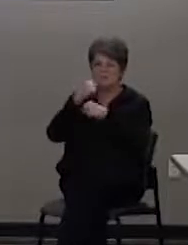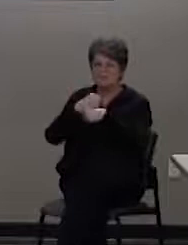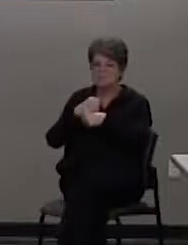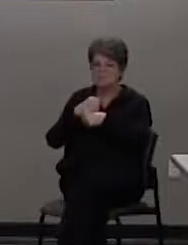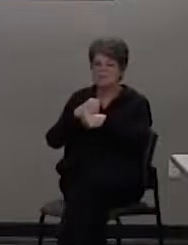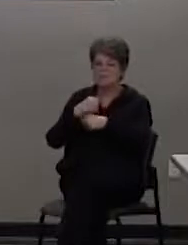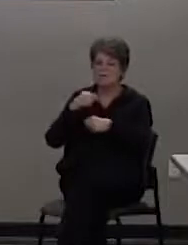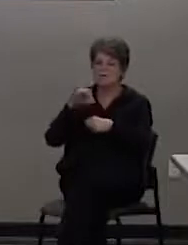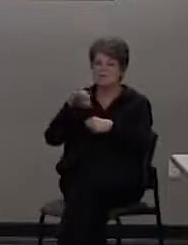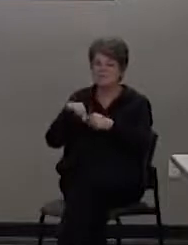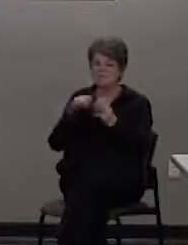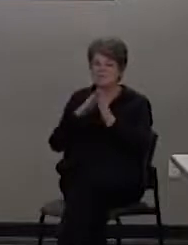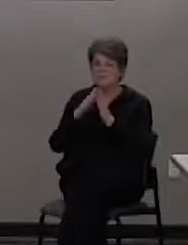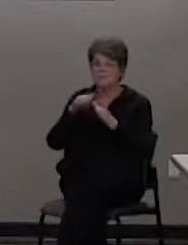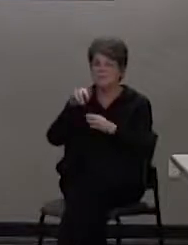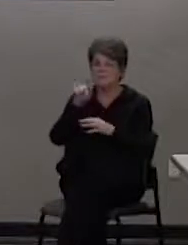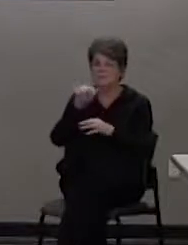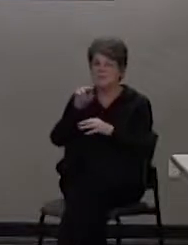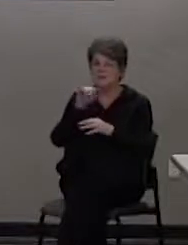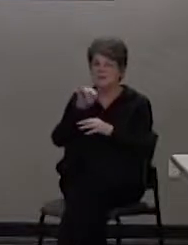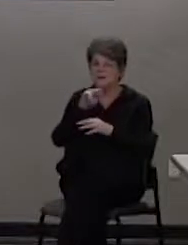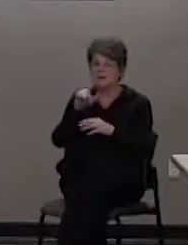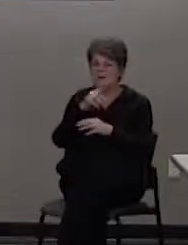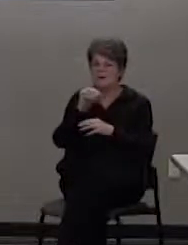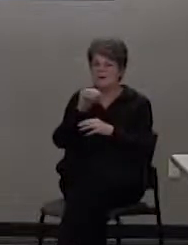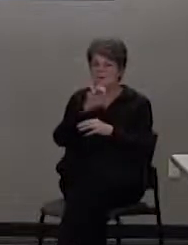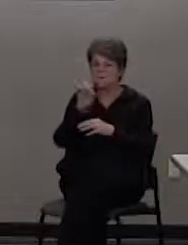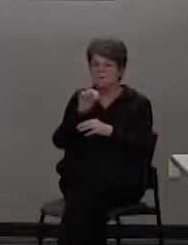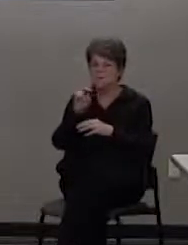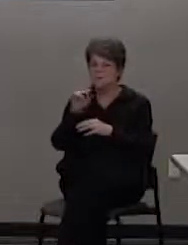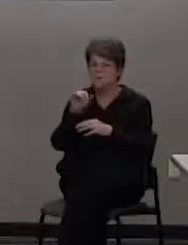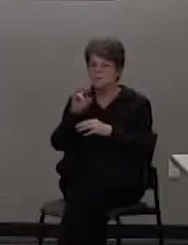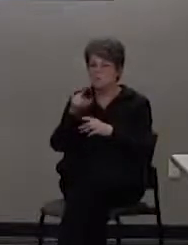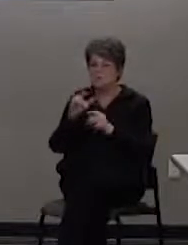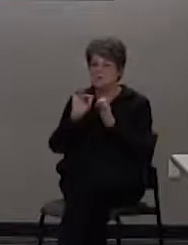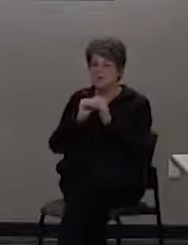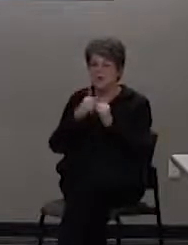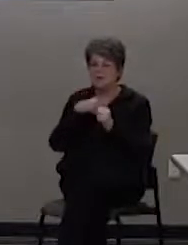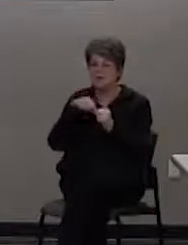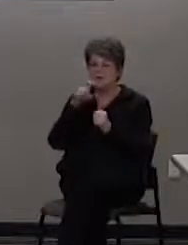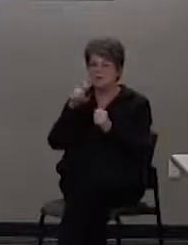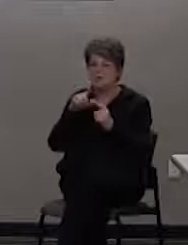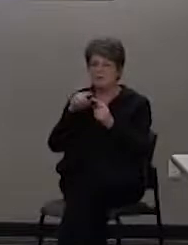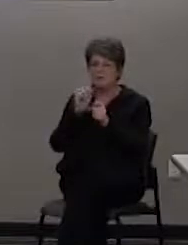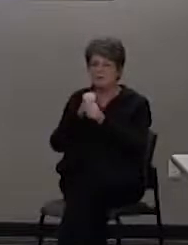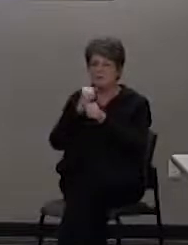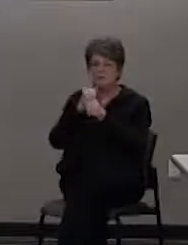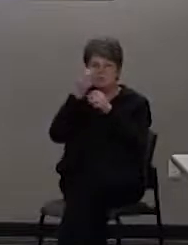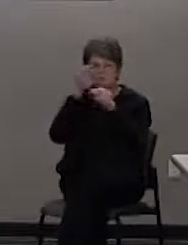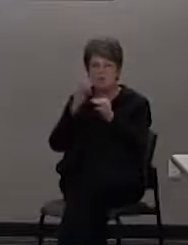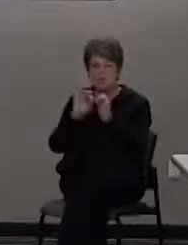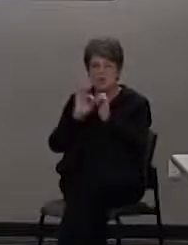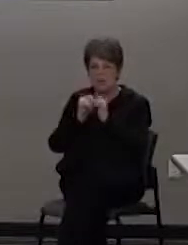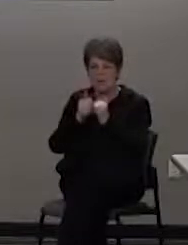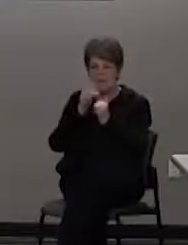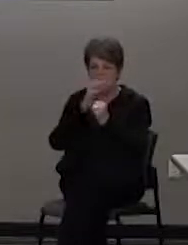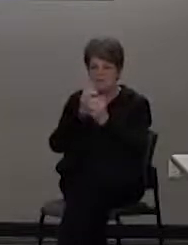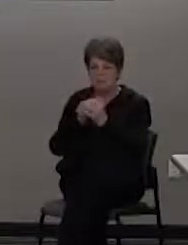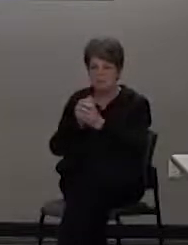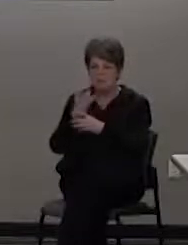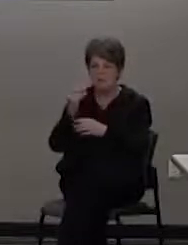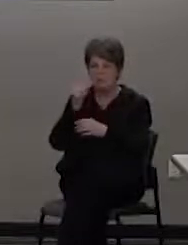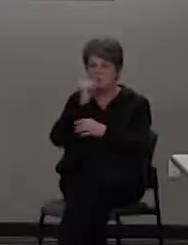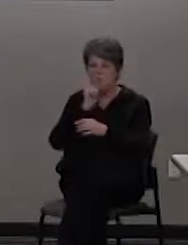zoning and how we have to come to some decisions about how we're going to grow and deal